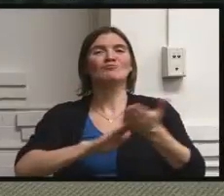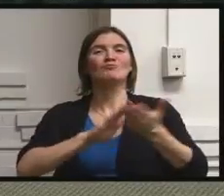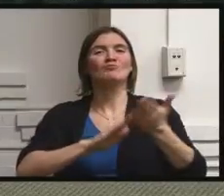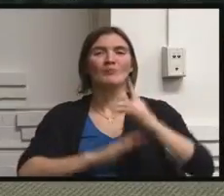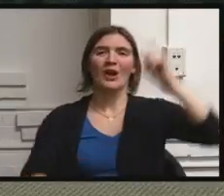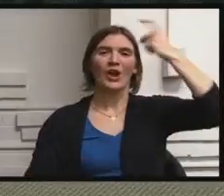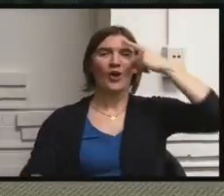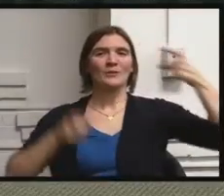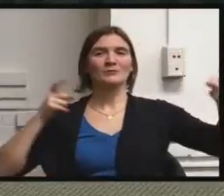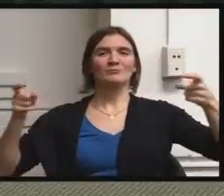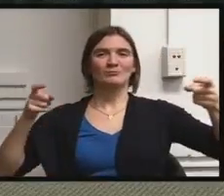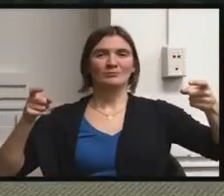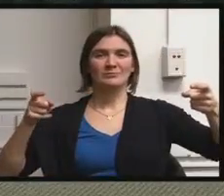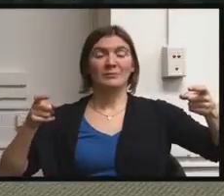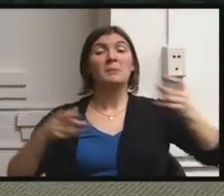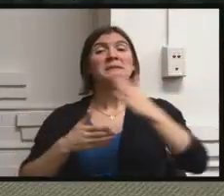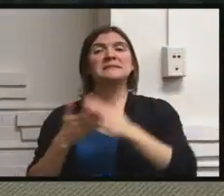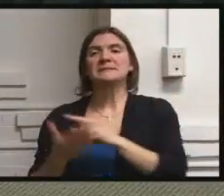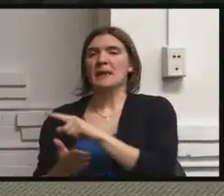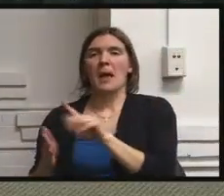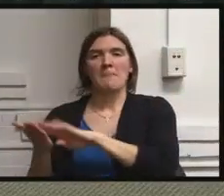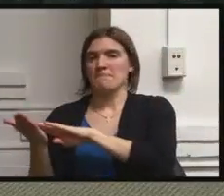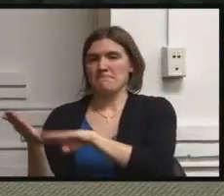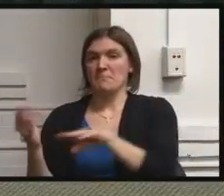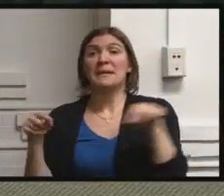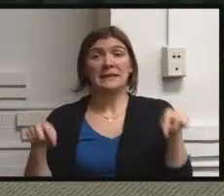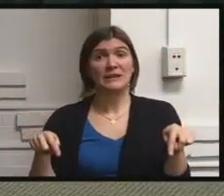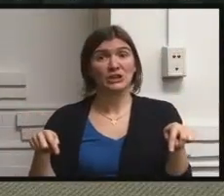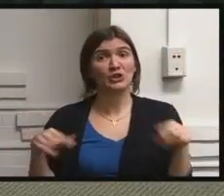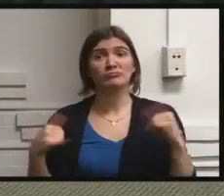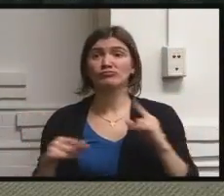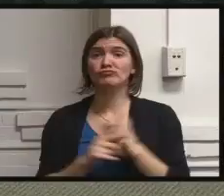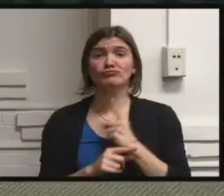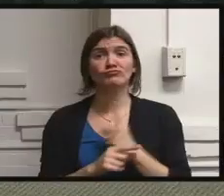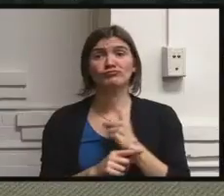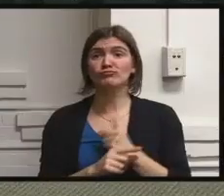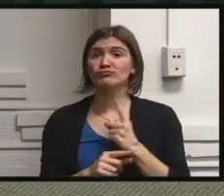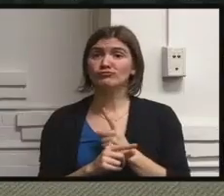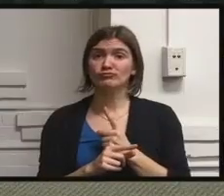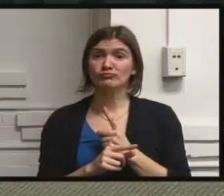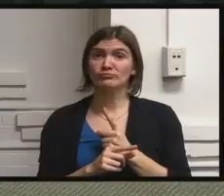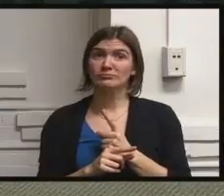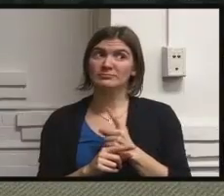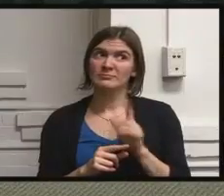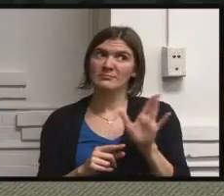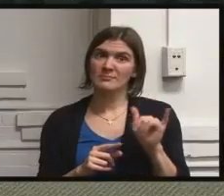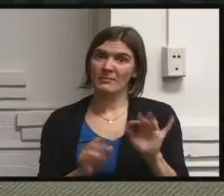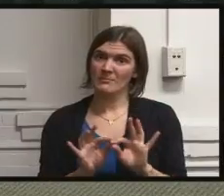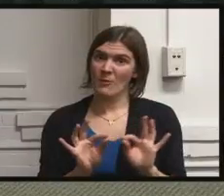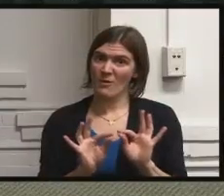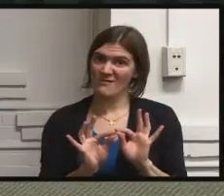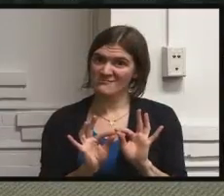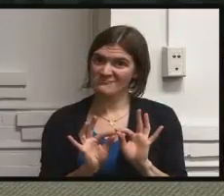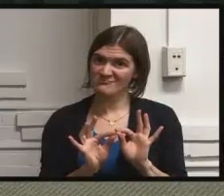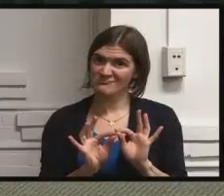limited number of communities. And I think that there's an important